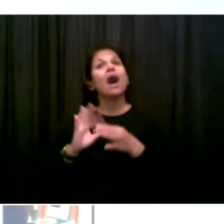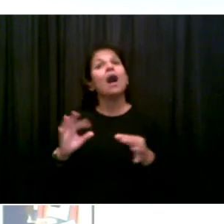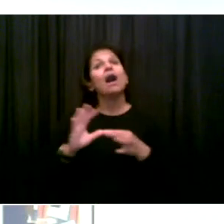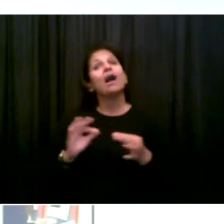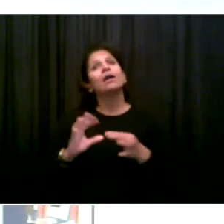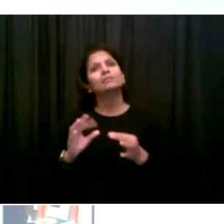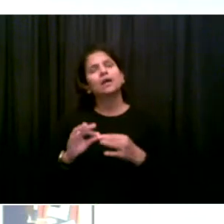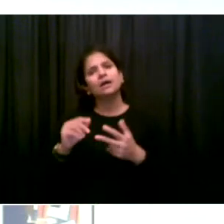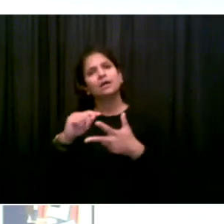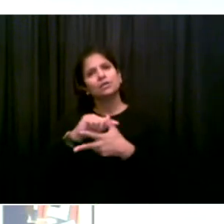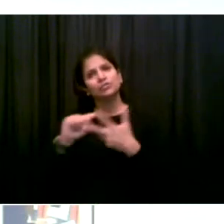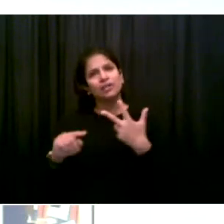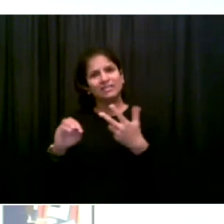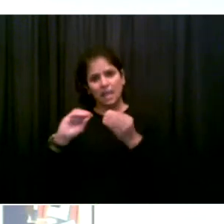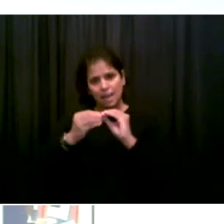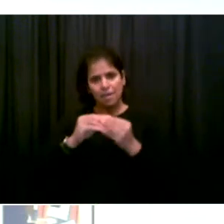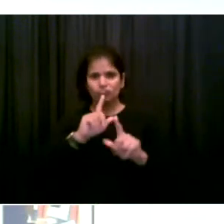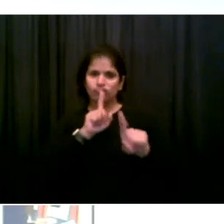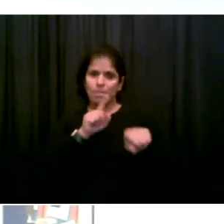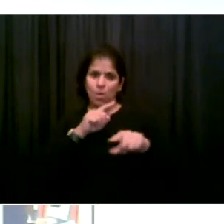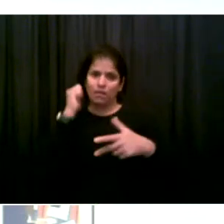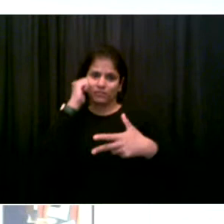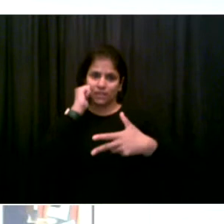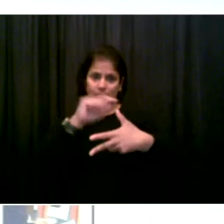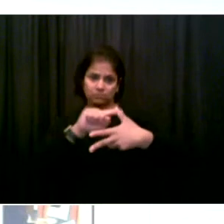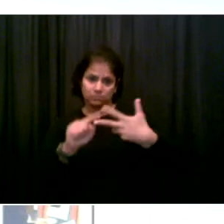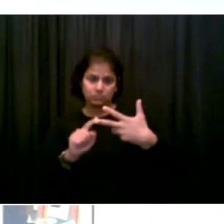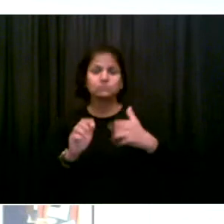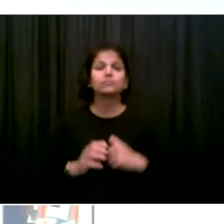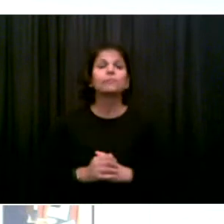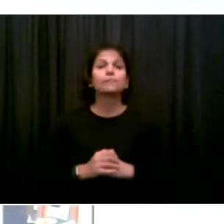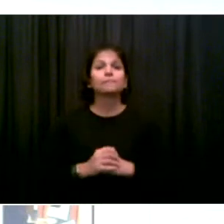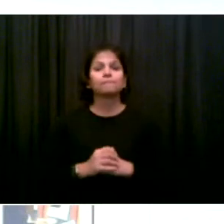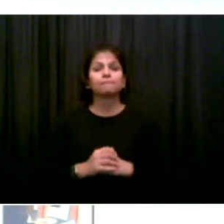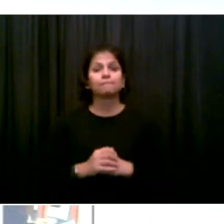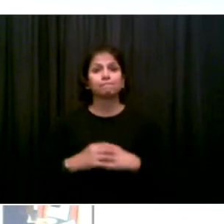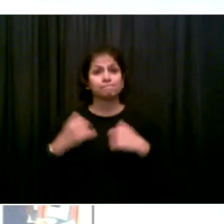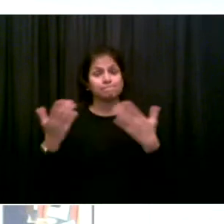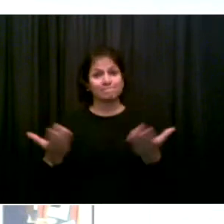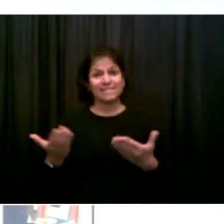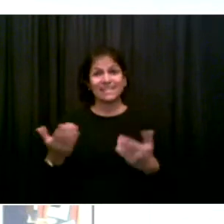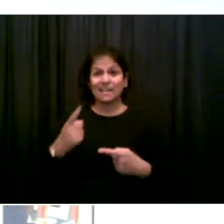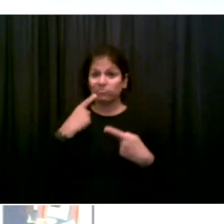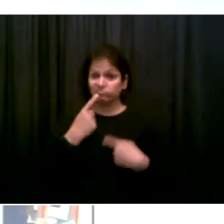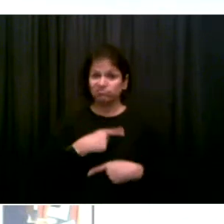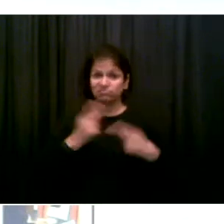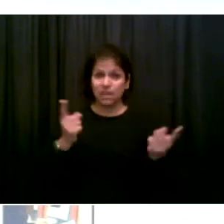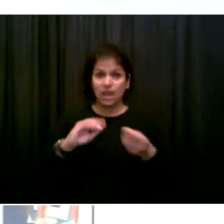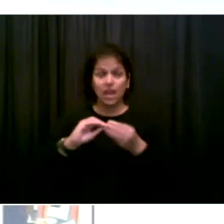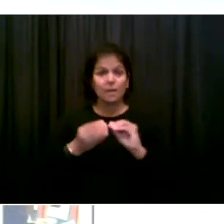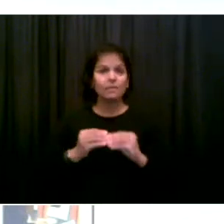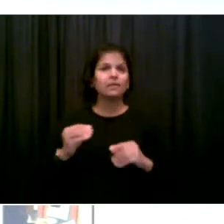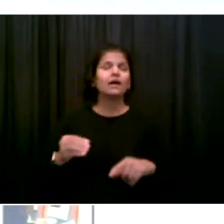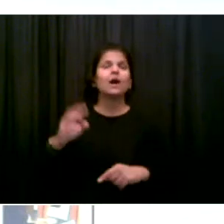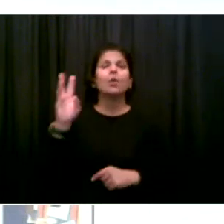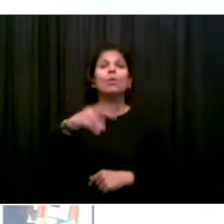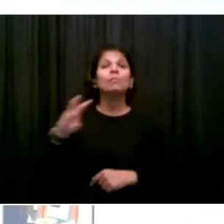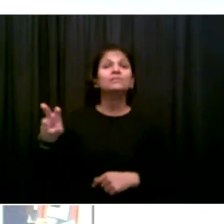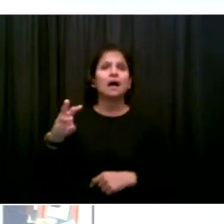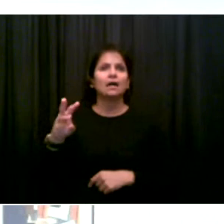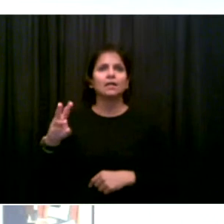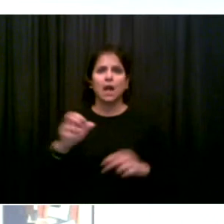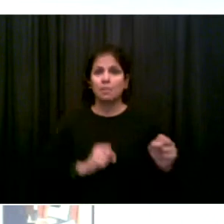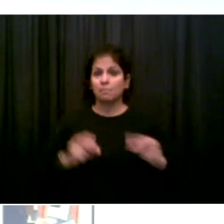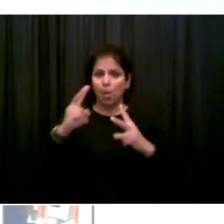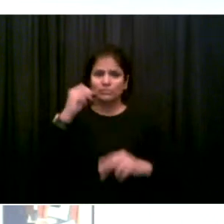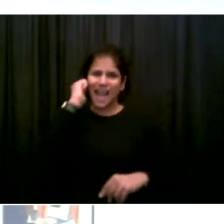share through these conferences as well as on our website each day. We always look at everything to